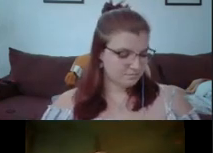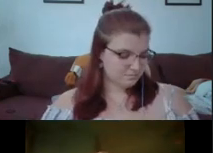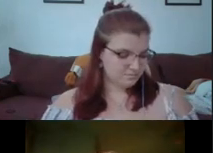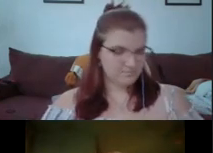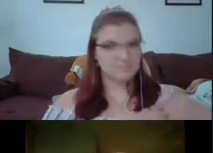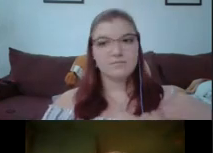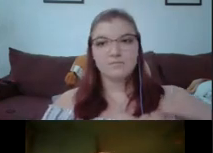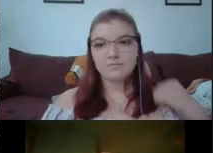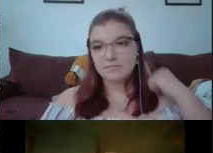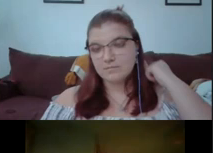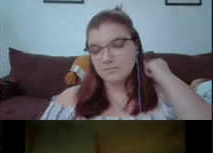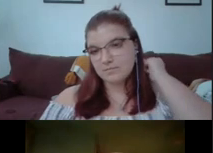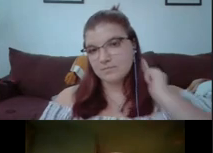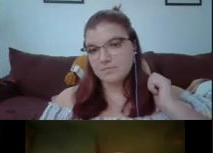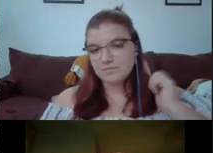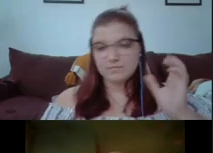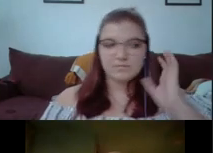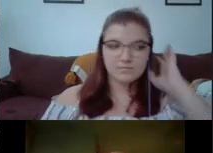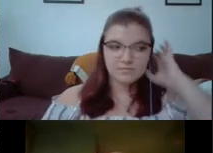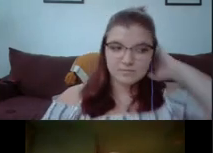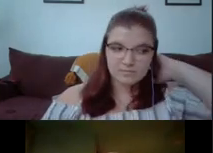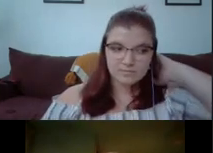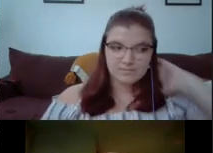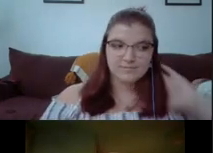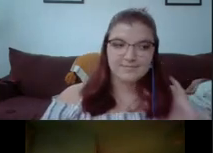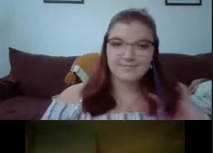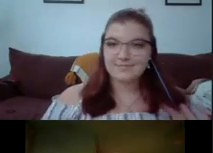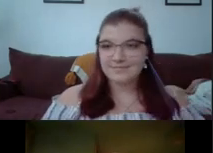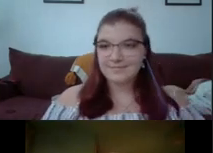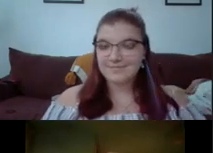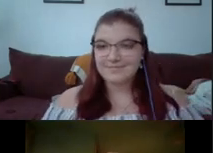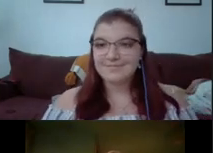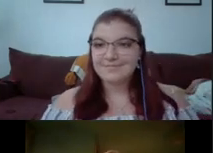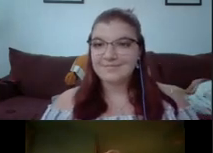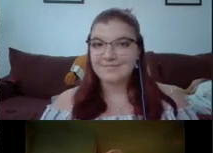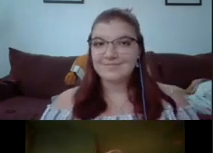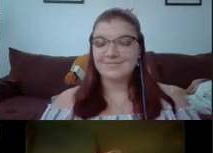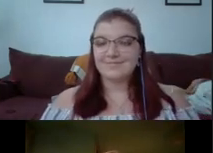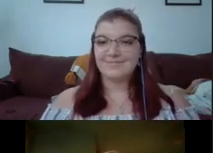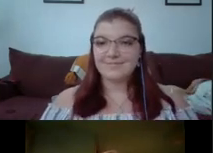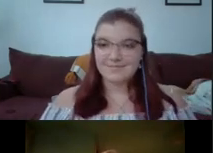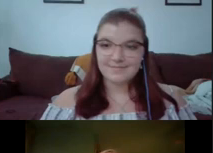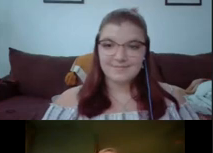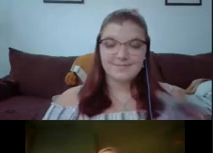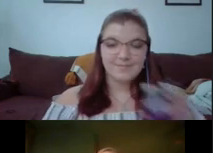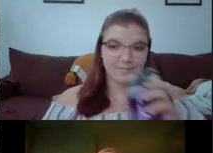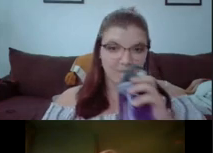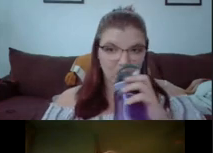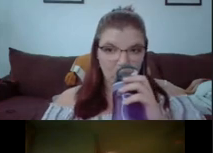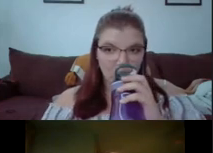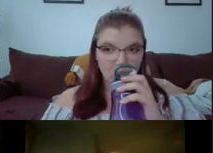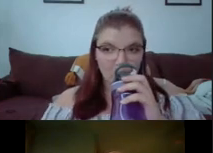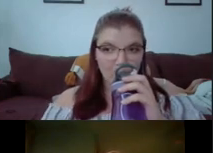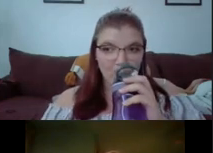They sort of straddled what we'd think of as secondary and higher education